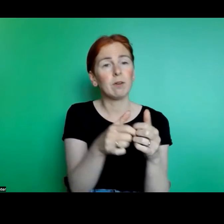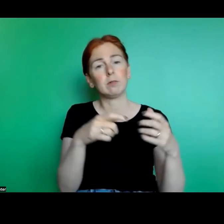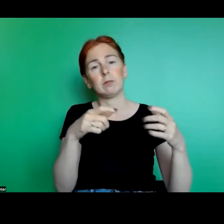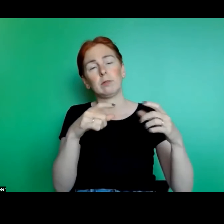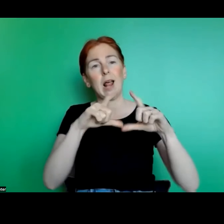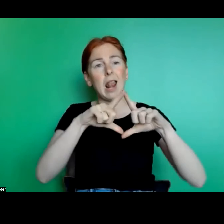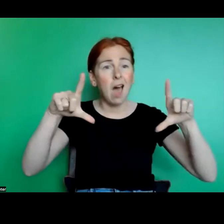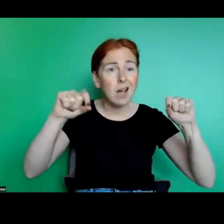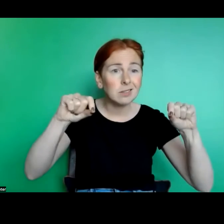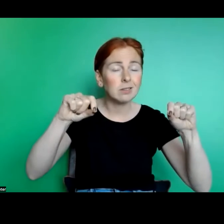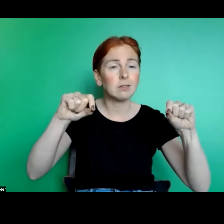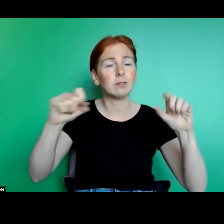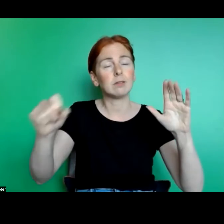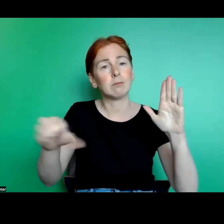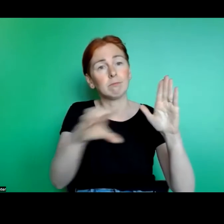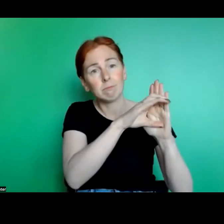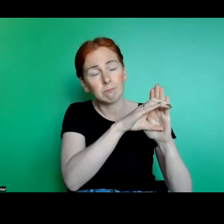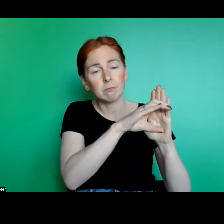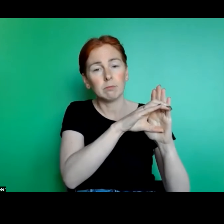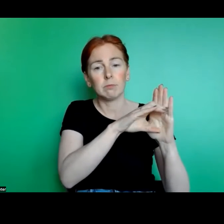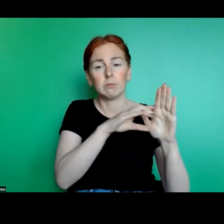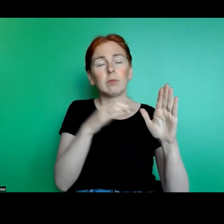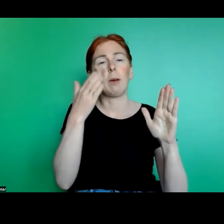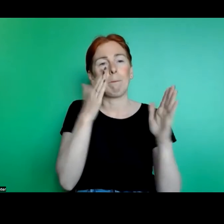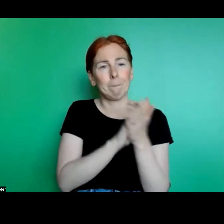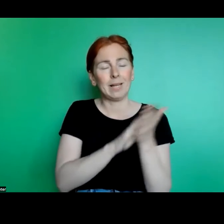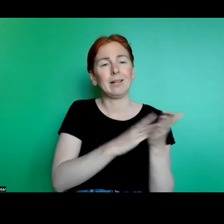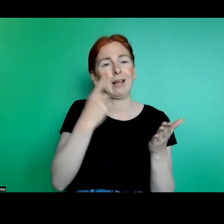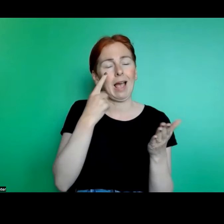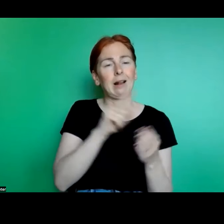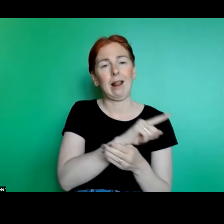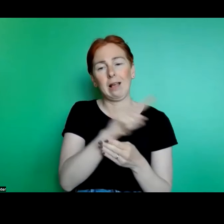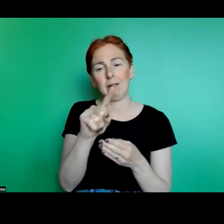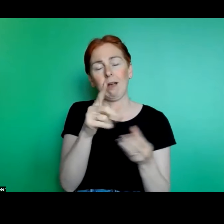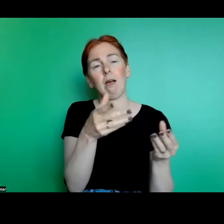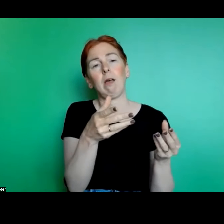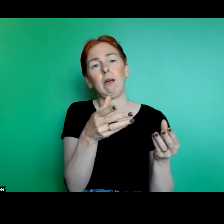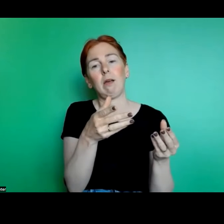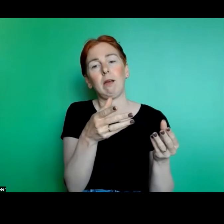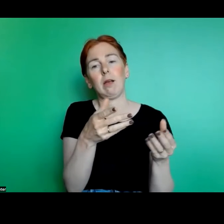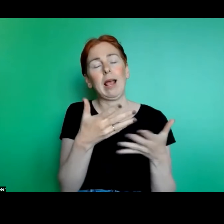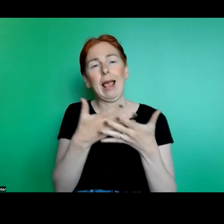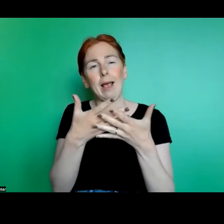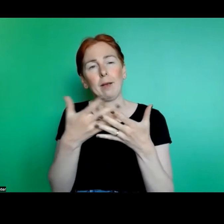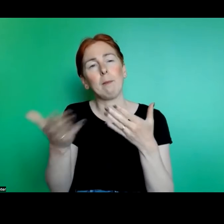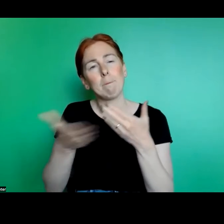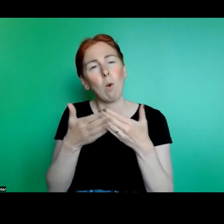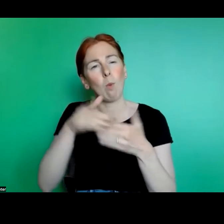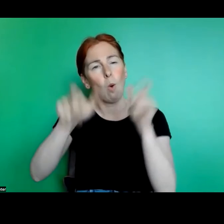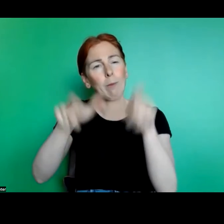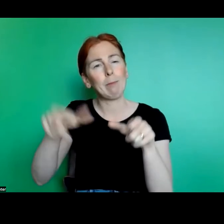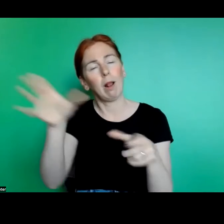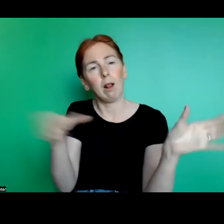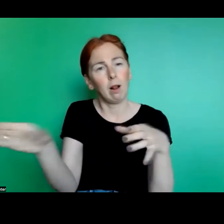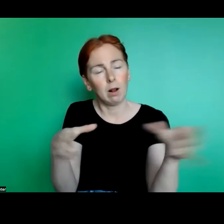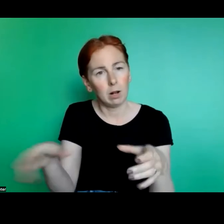everyone, you want to be able to tell based on someone's genetic change whether their disease is likely to be stable or not at the